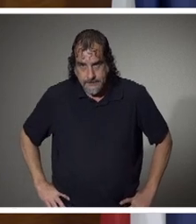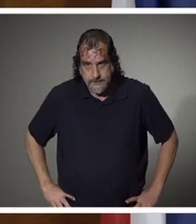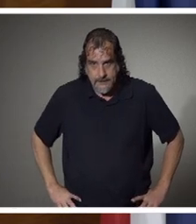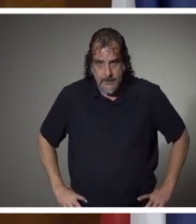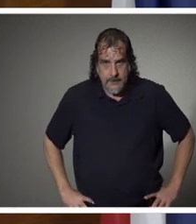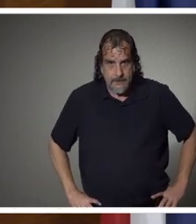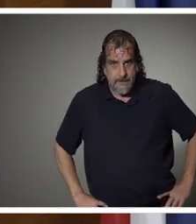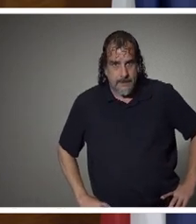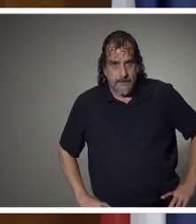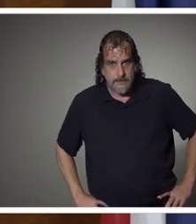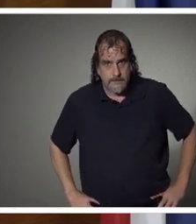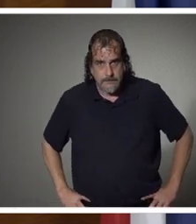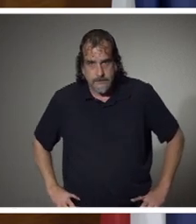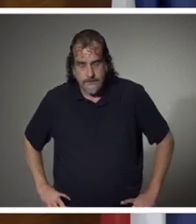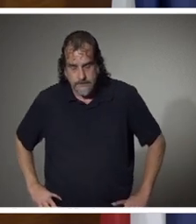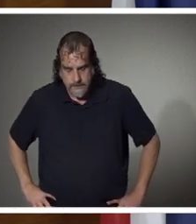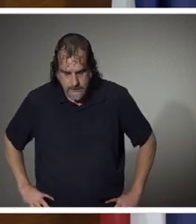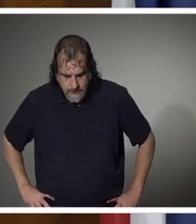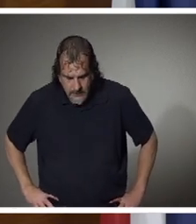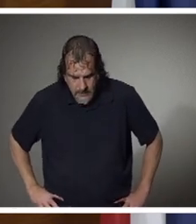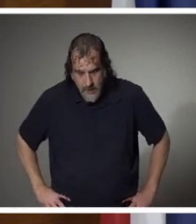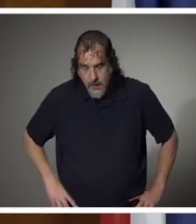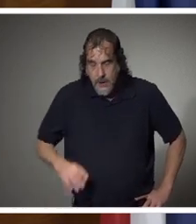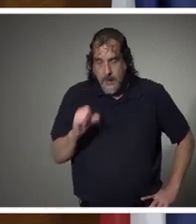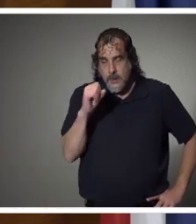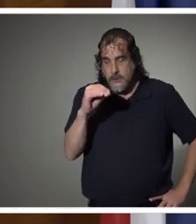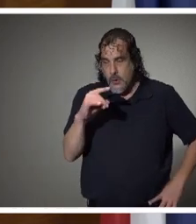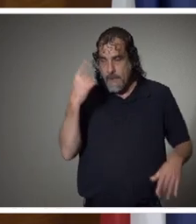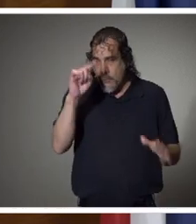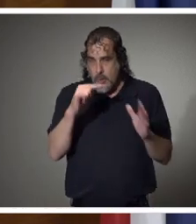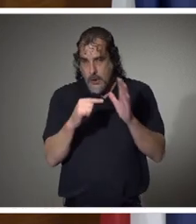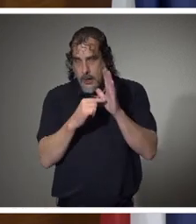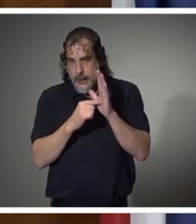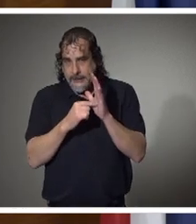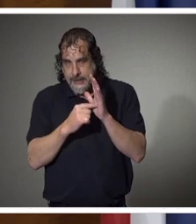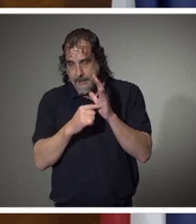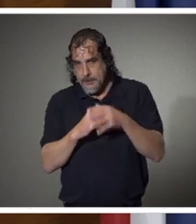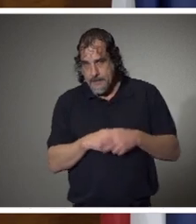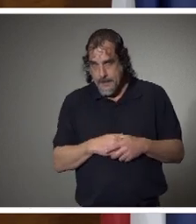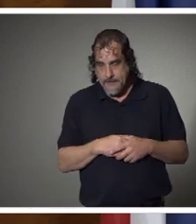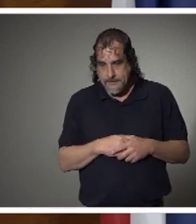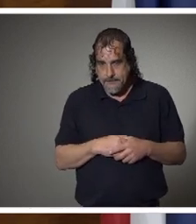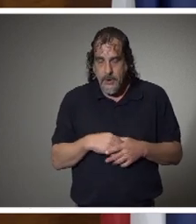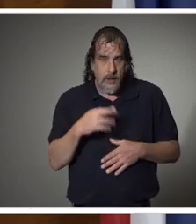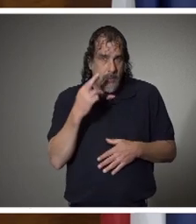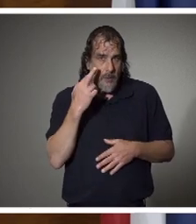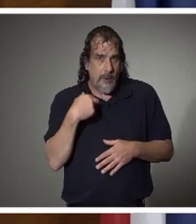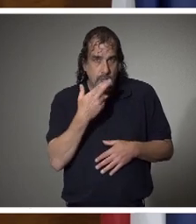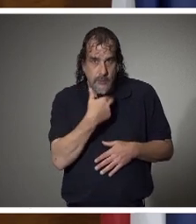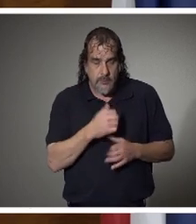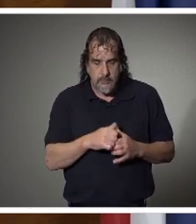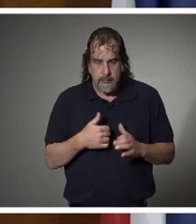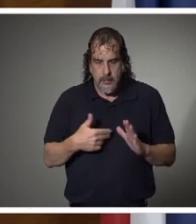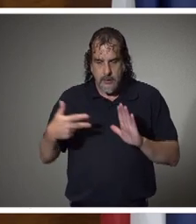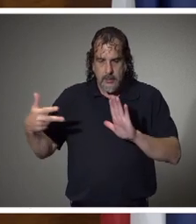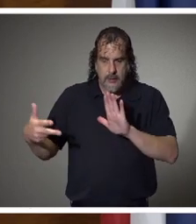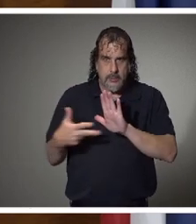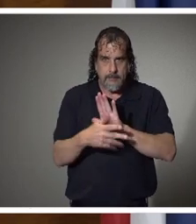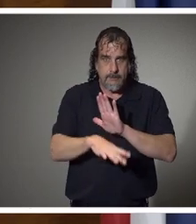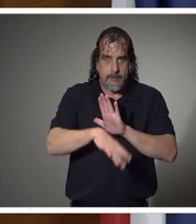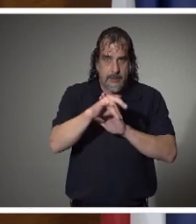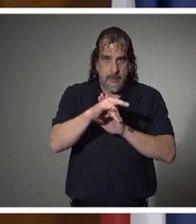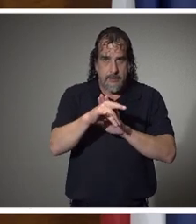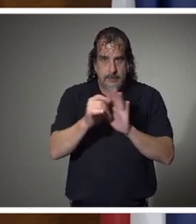any provision in this particular order. So, for instance, on restaurants, we allow curbside